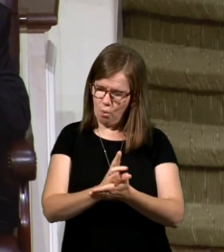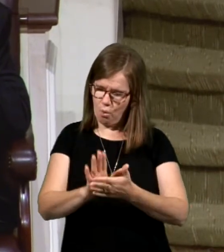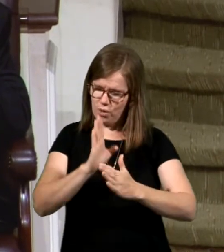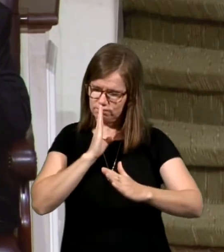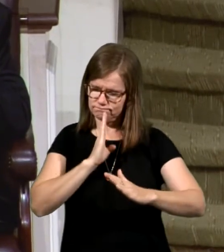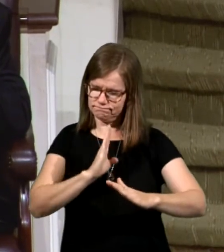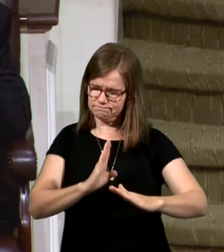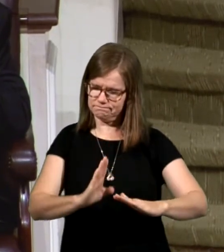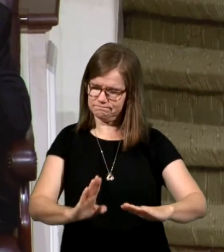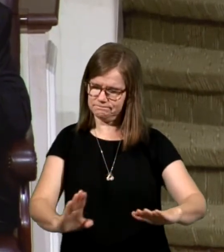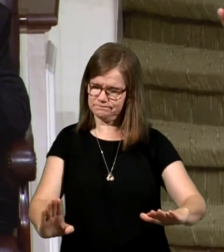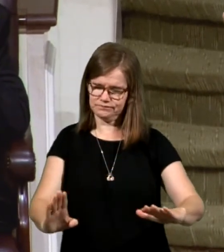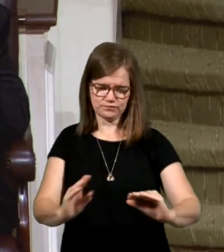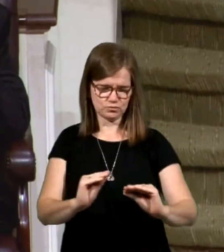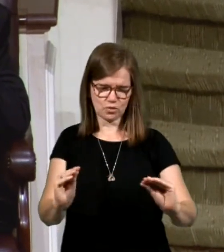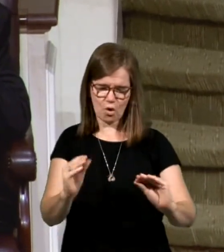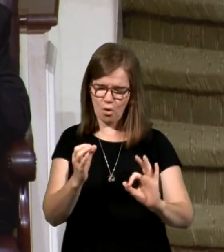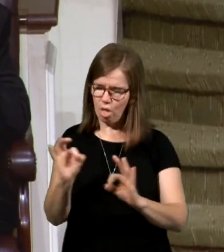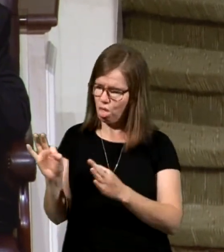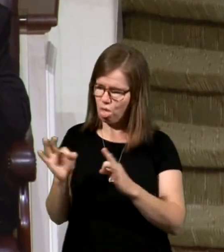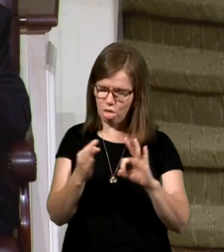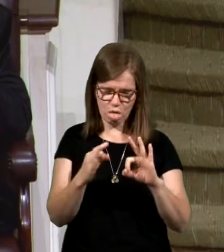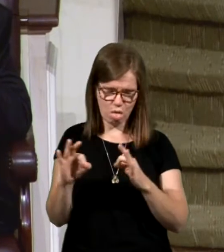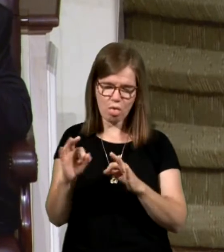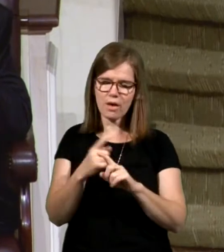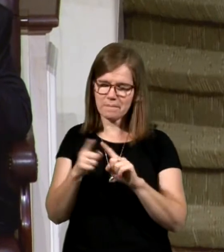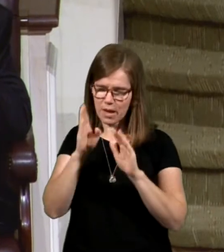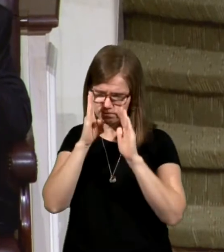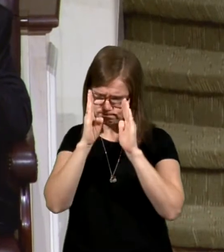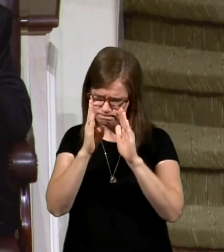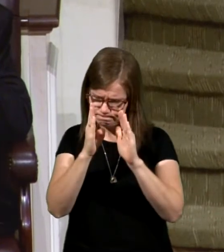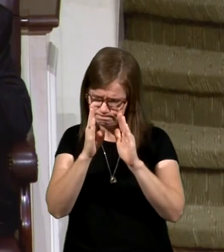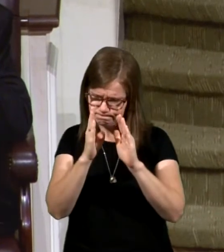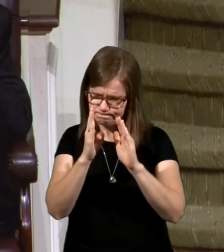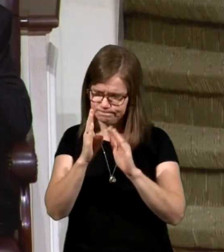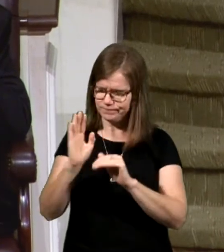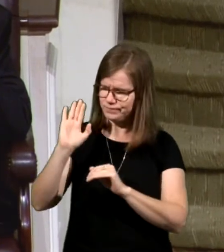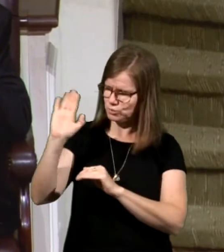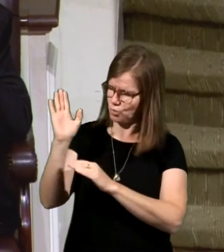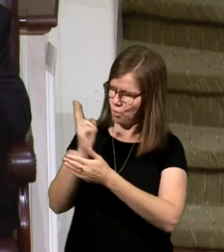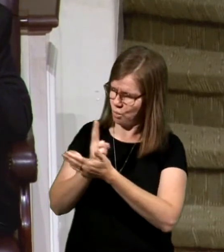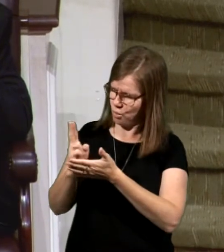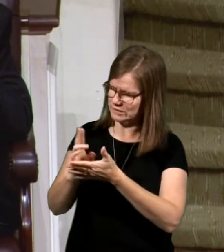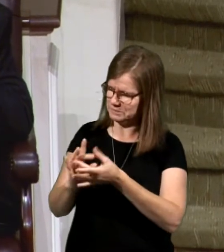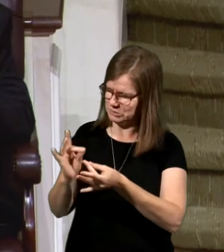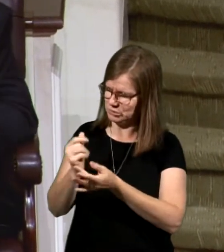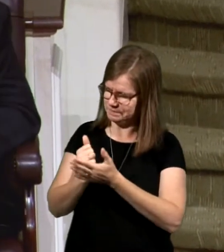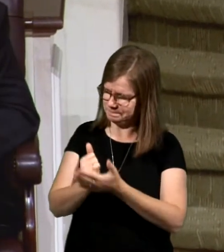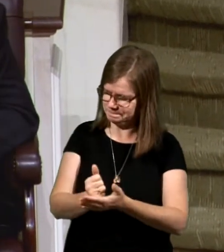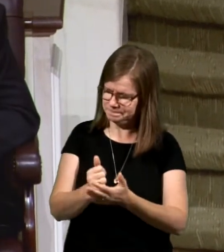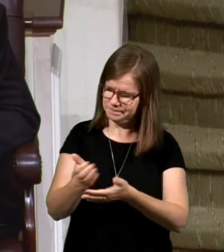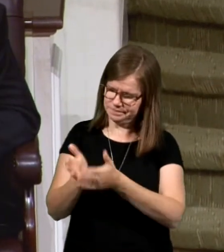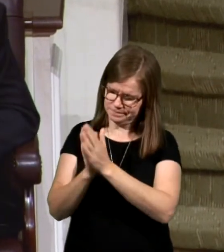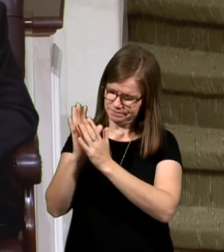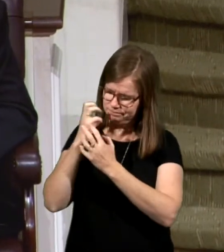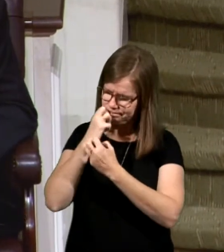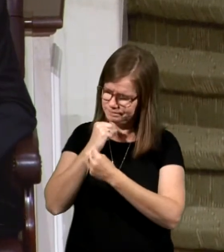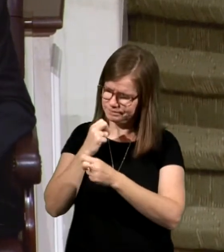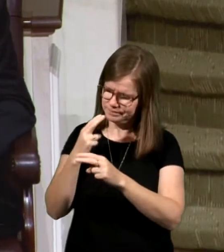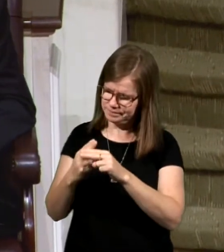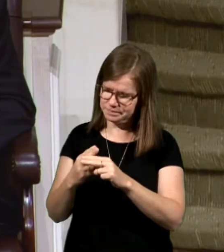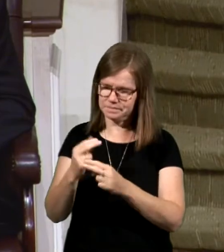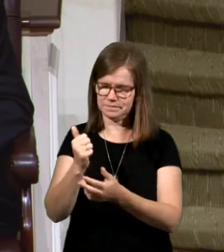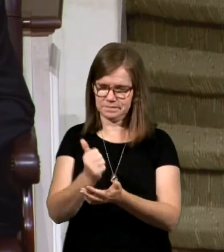building. I pray there would not be distractions, but, Lord, we have attention of your Holy Spirit. We ask this in your precious name.